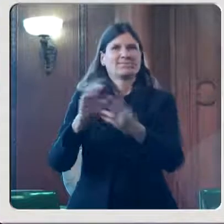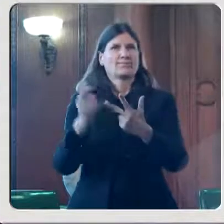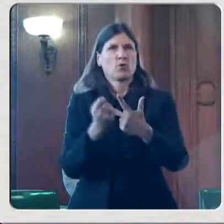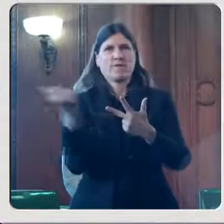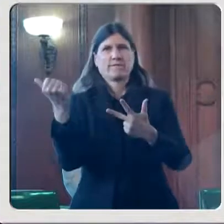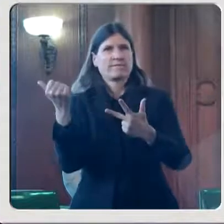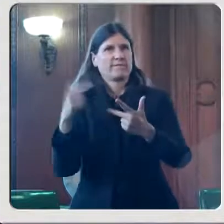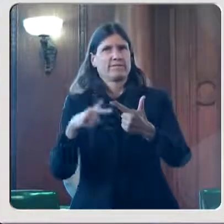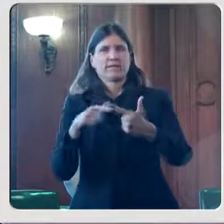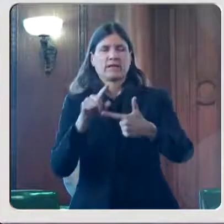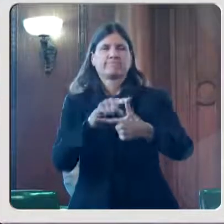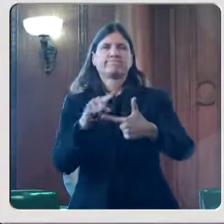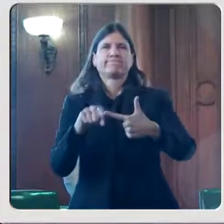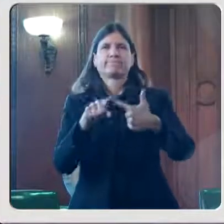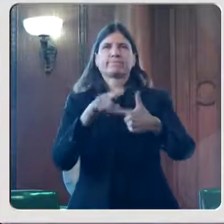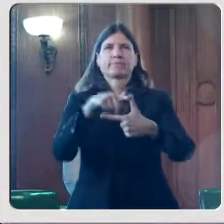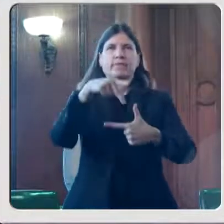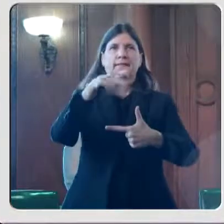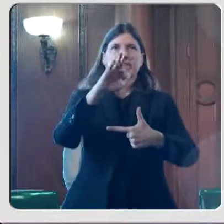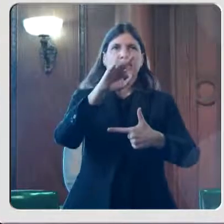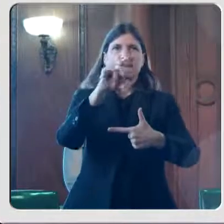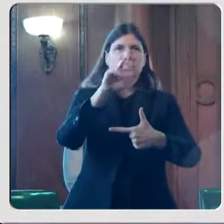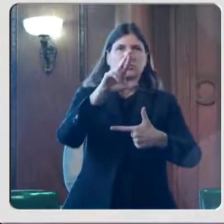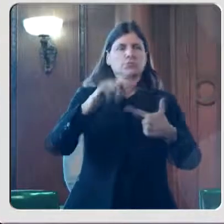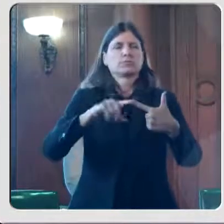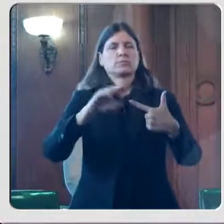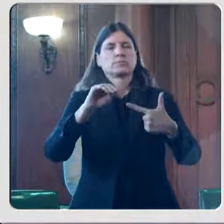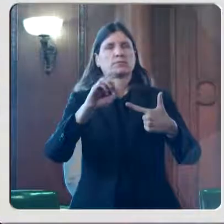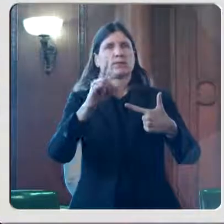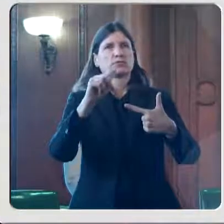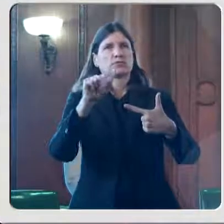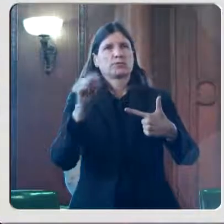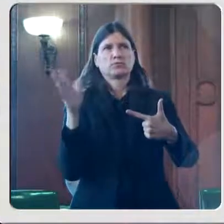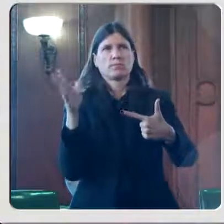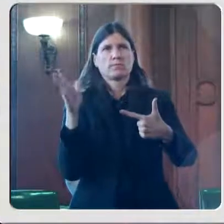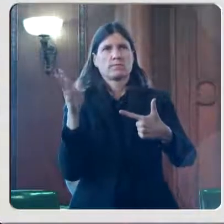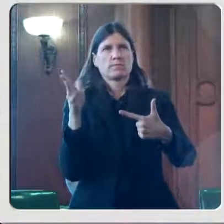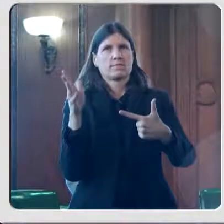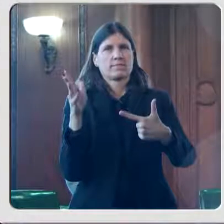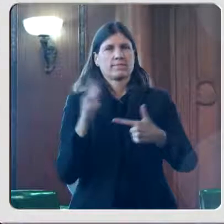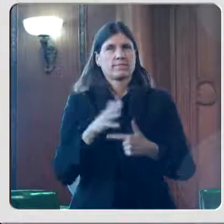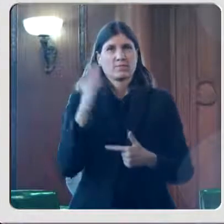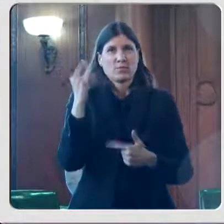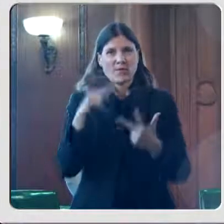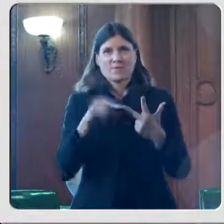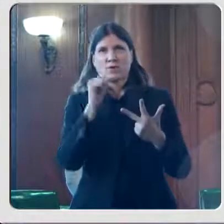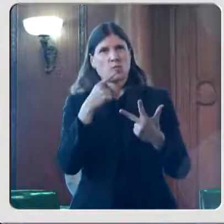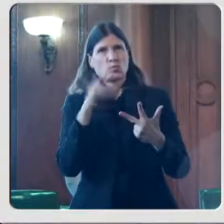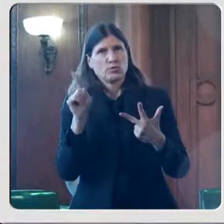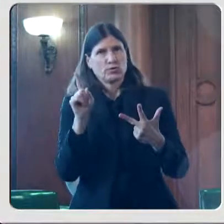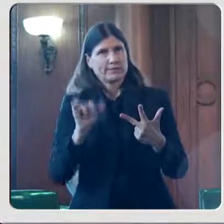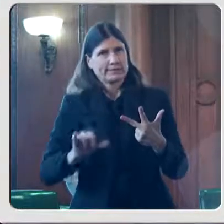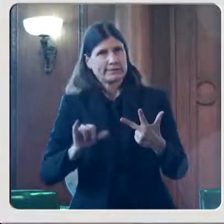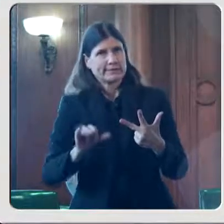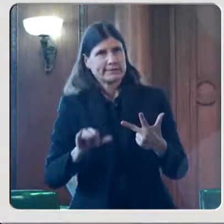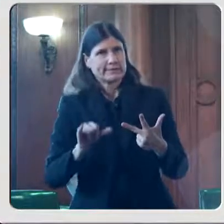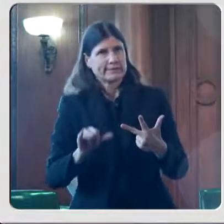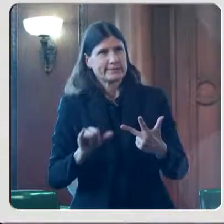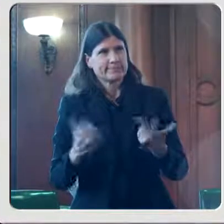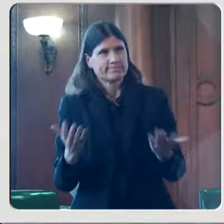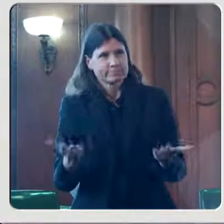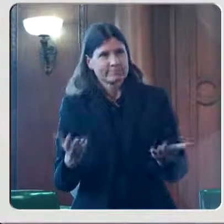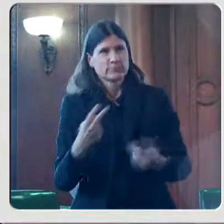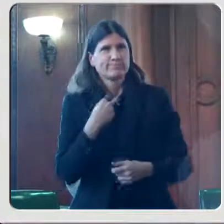creates mistakes and variants as it divides and multiplies. Most of these variants are not viable, but a few